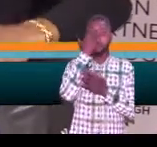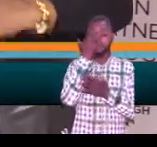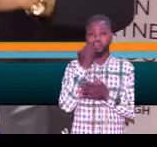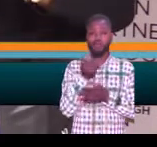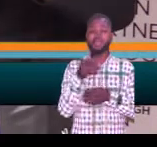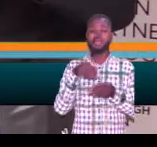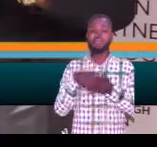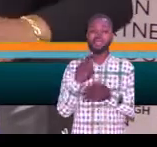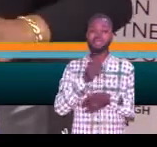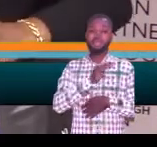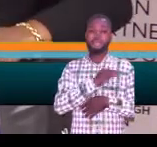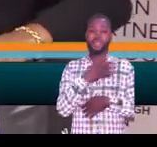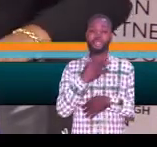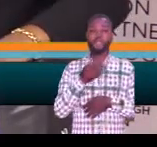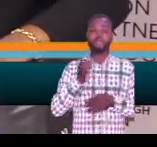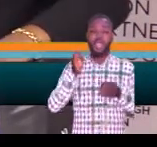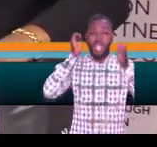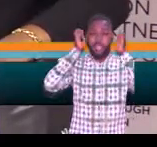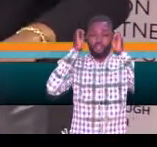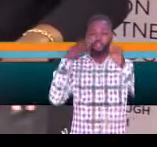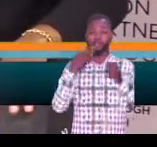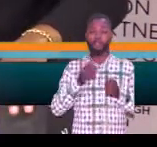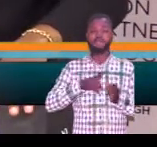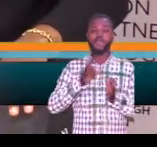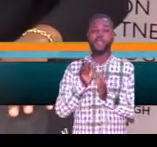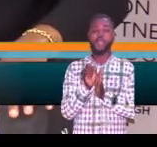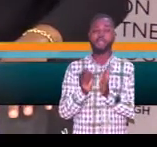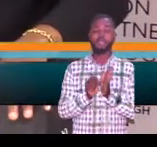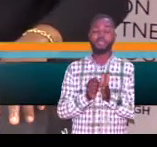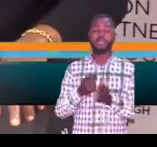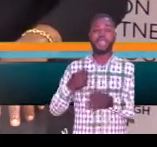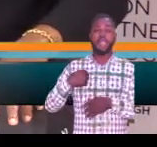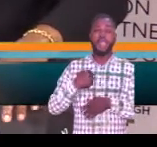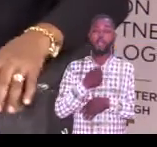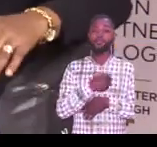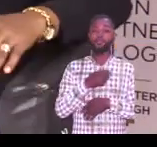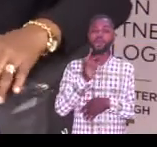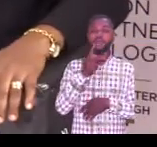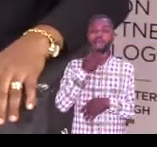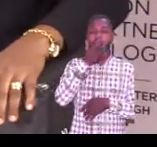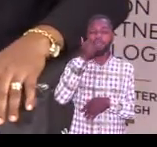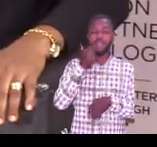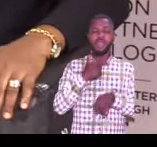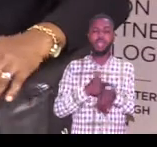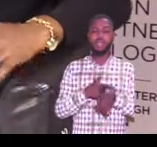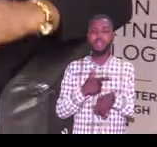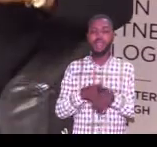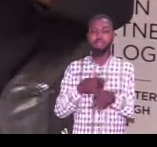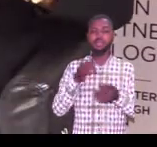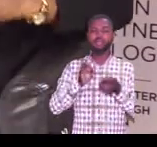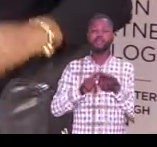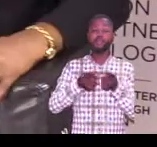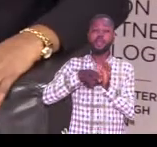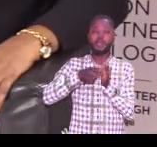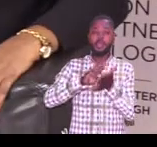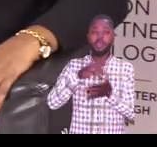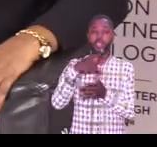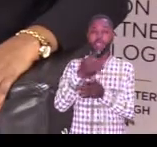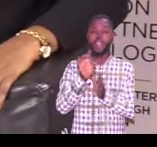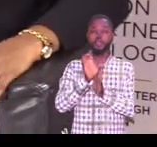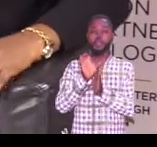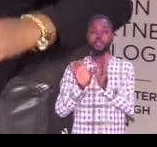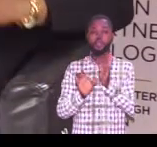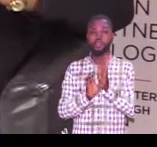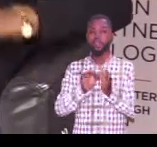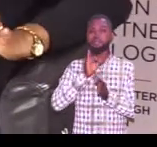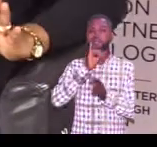why in the Ministry of Education of Lagos State, we believe the best time to review the